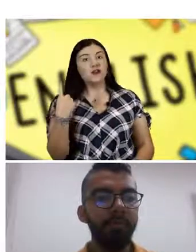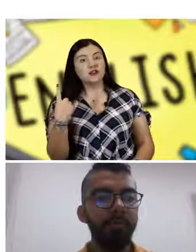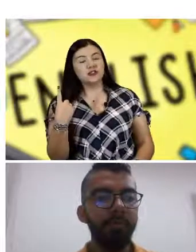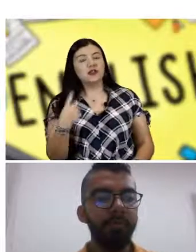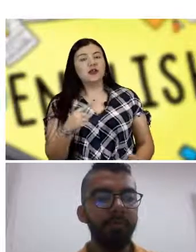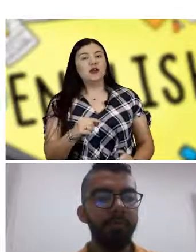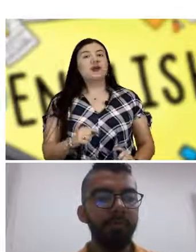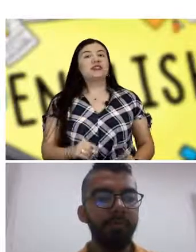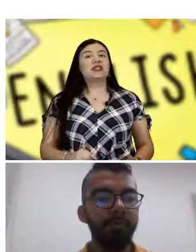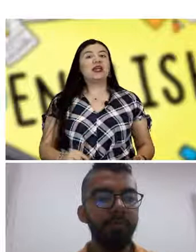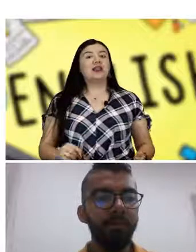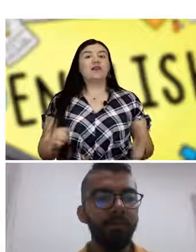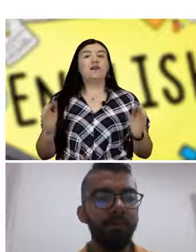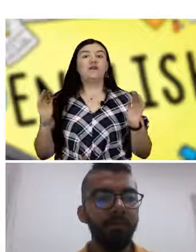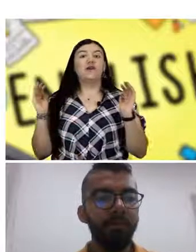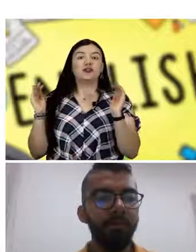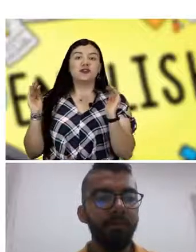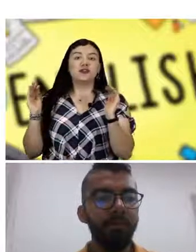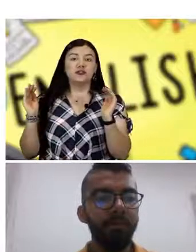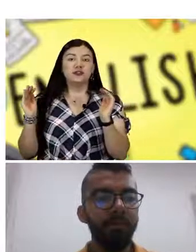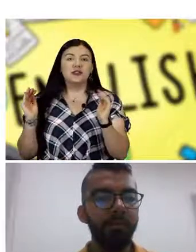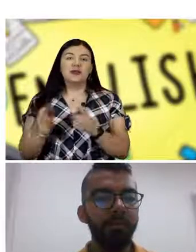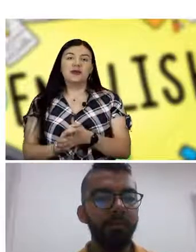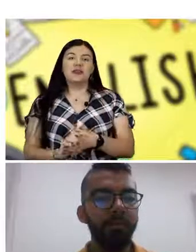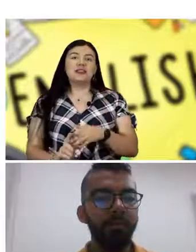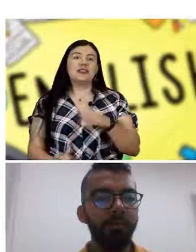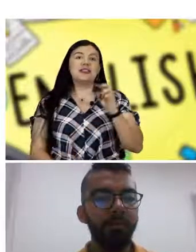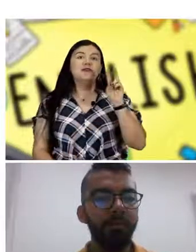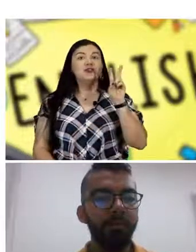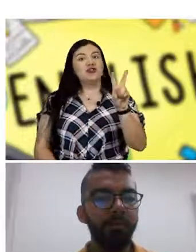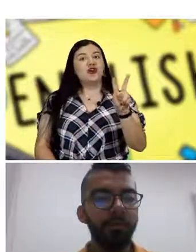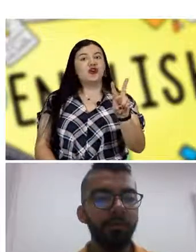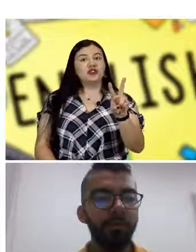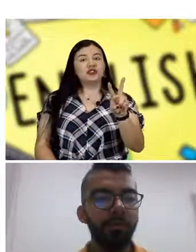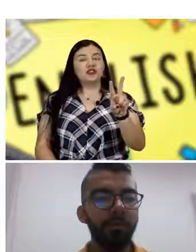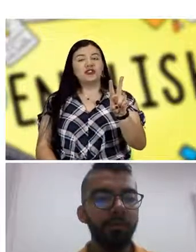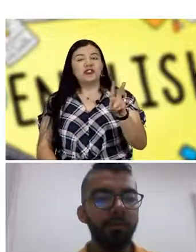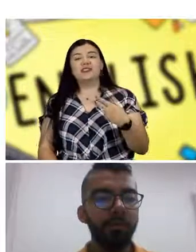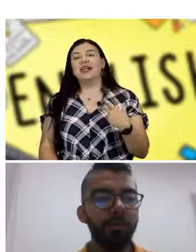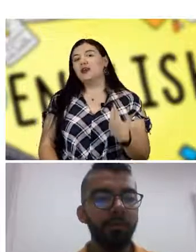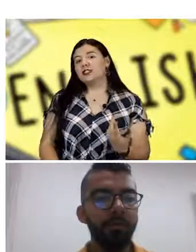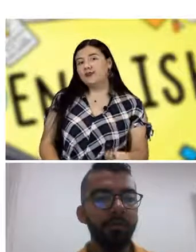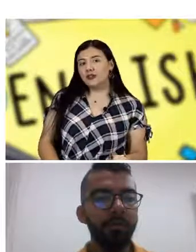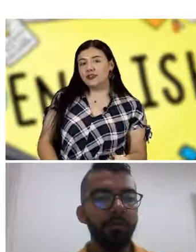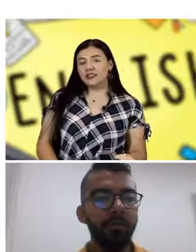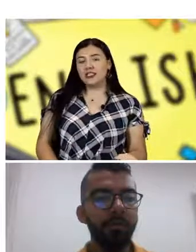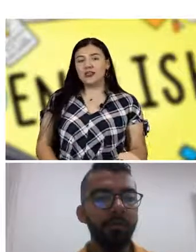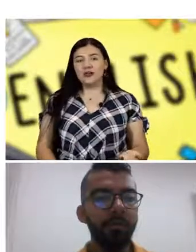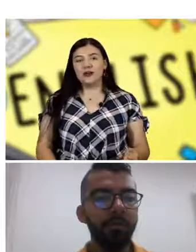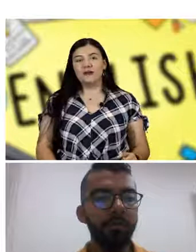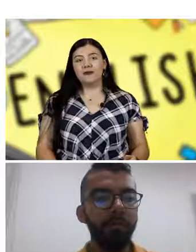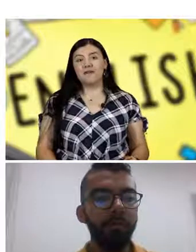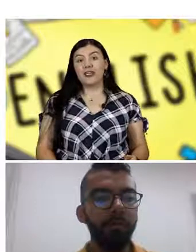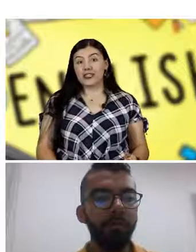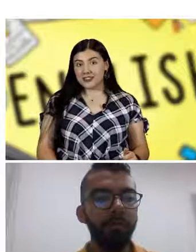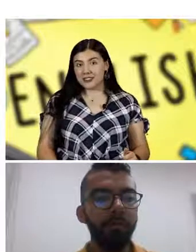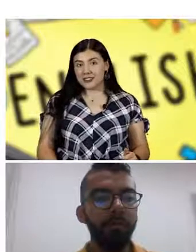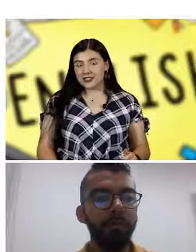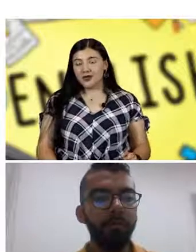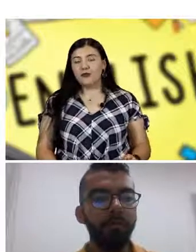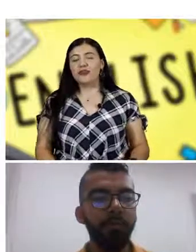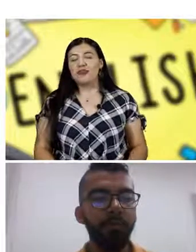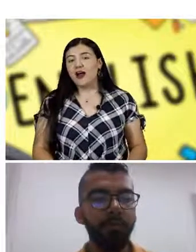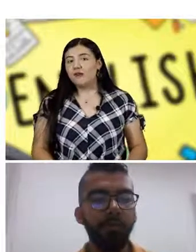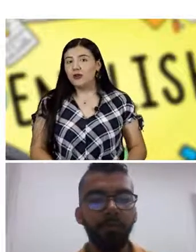One foot, we said foot. Pero si decimos dos, ya no es foot, sino